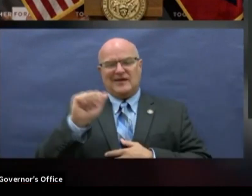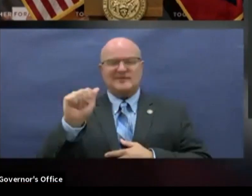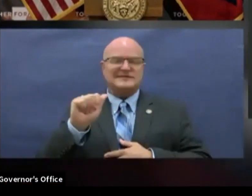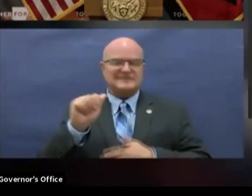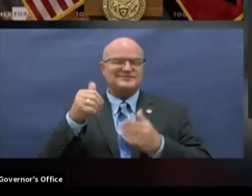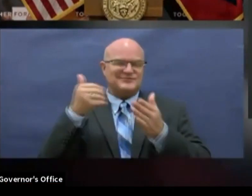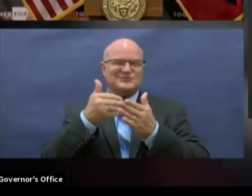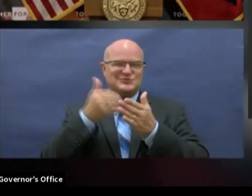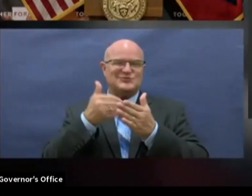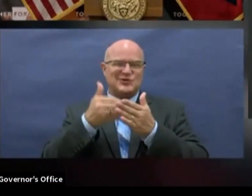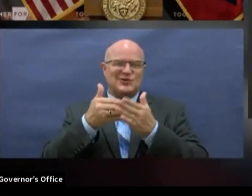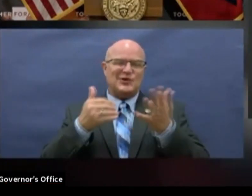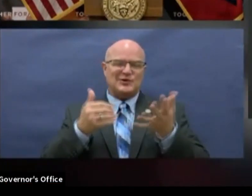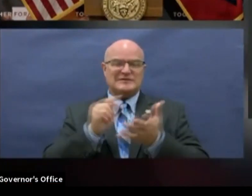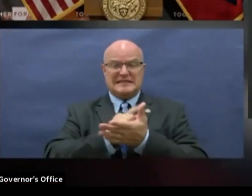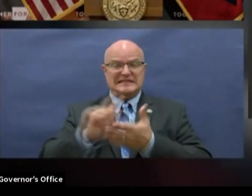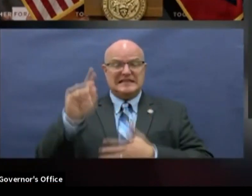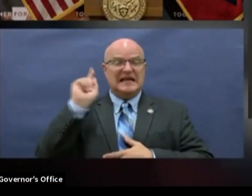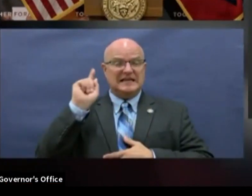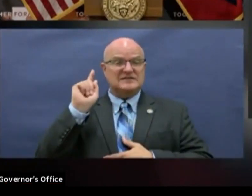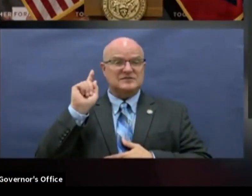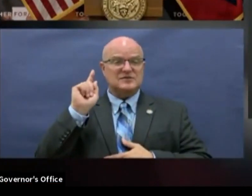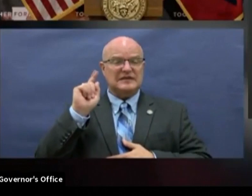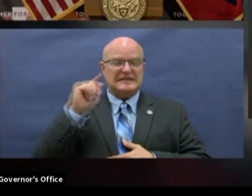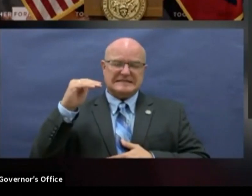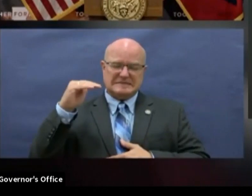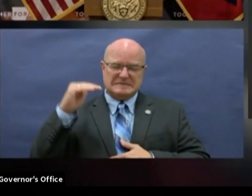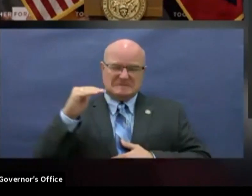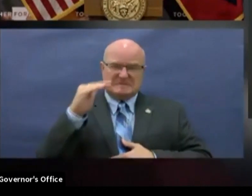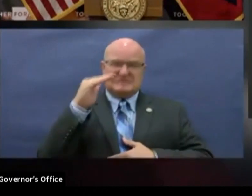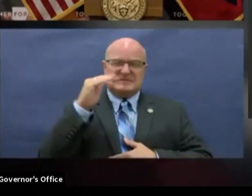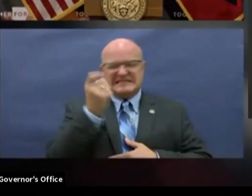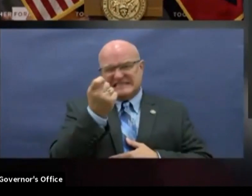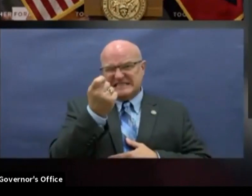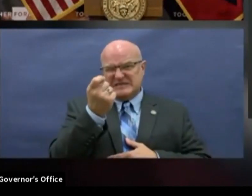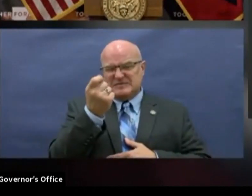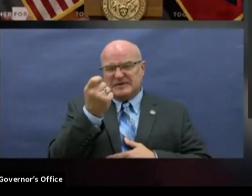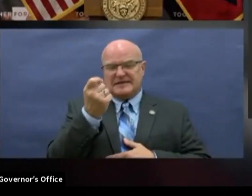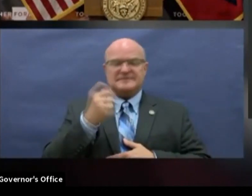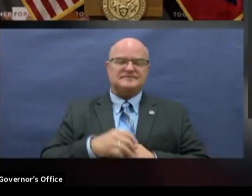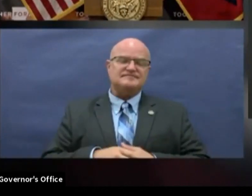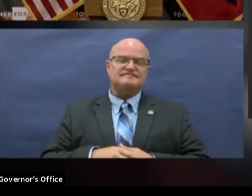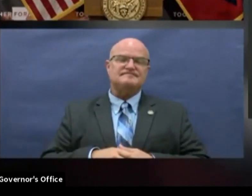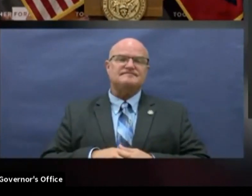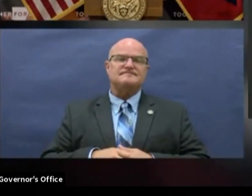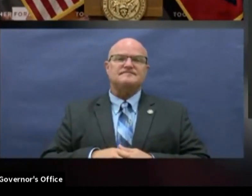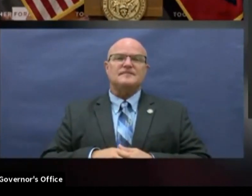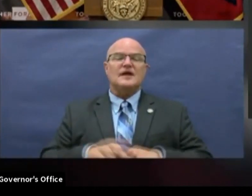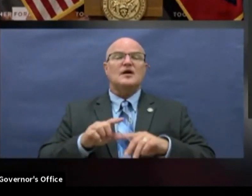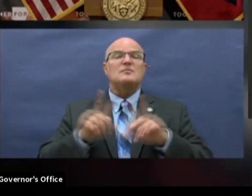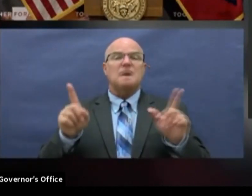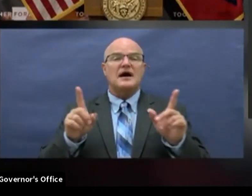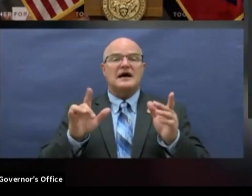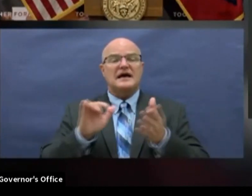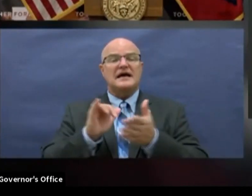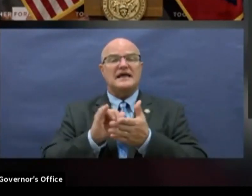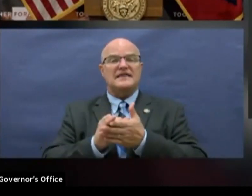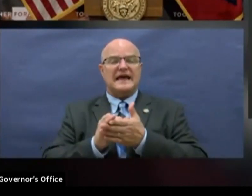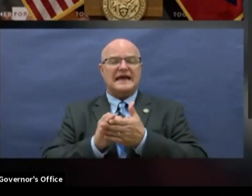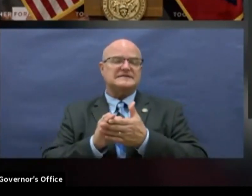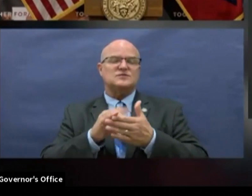pretty close. Last week was up just a hair over the previous week. But that puts it